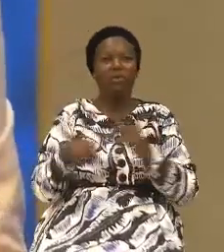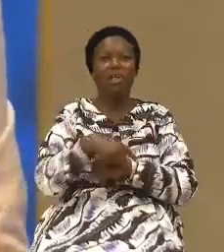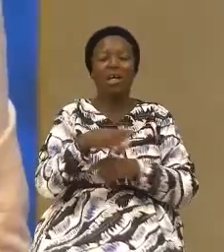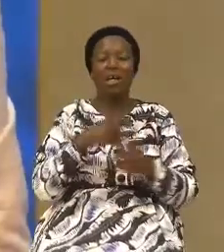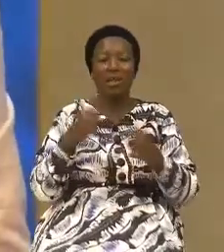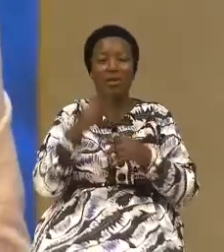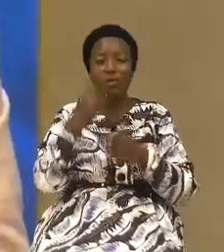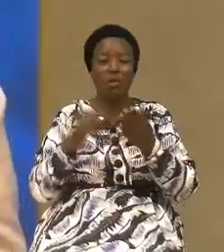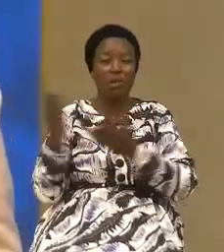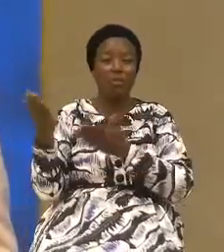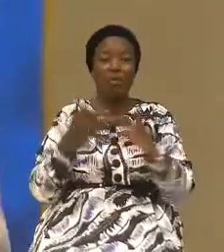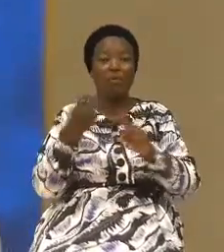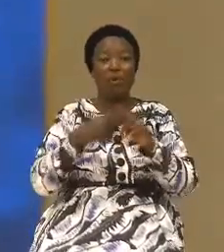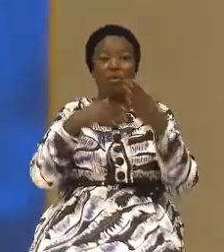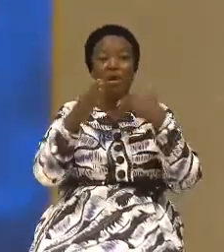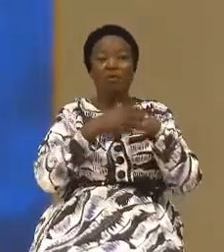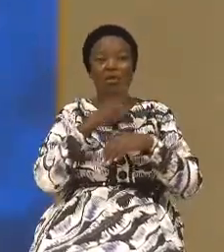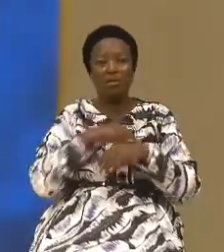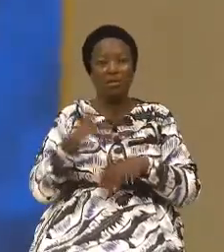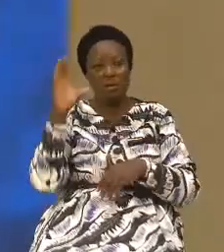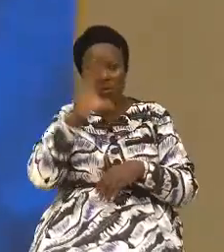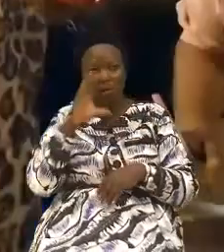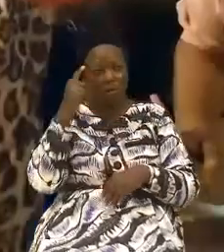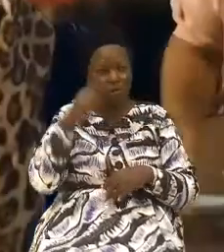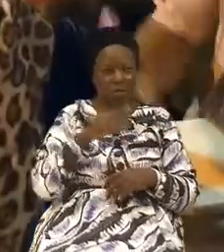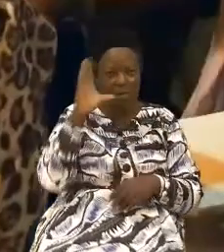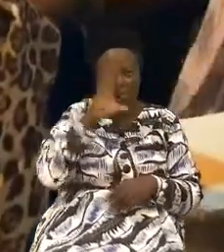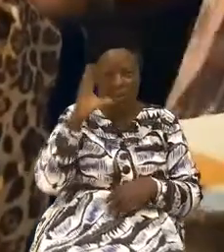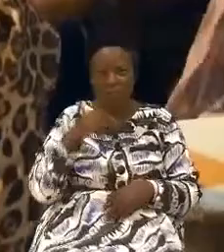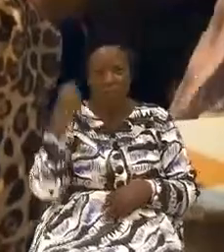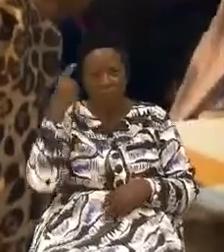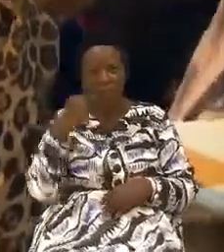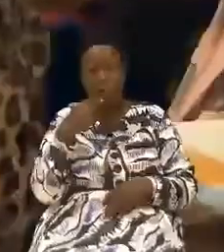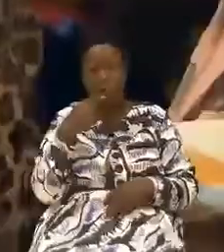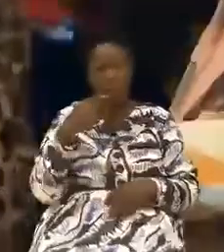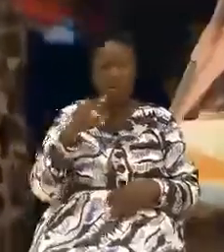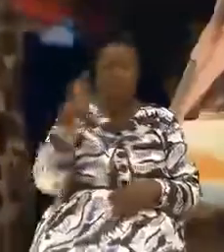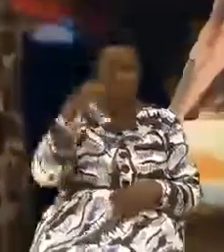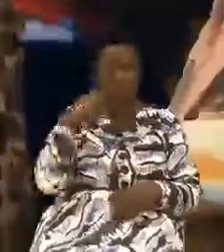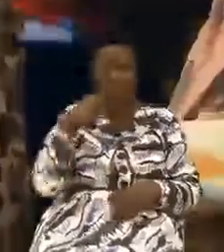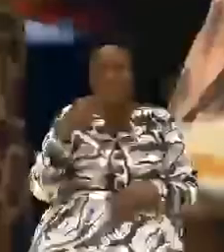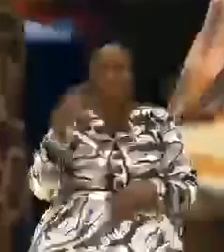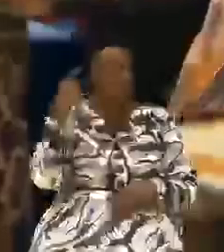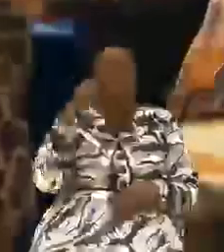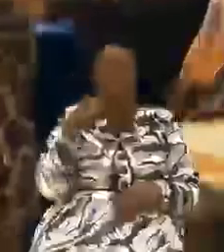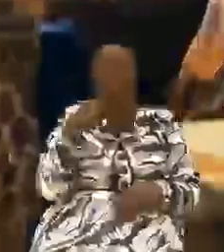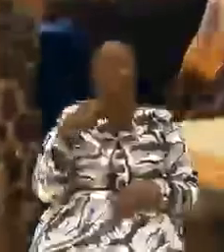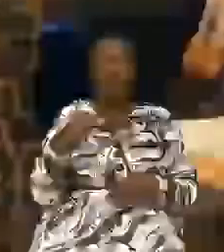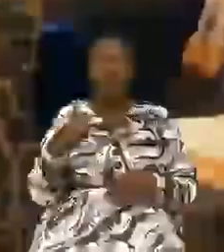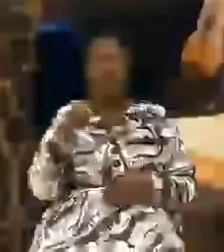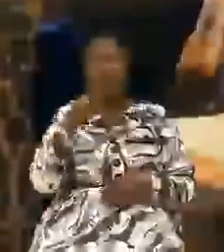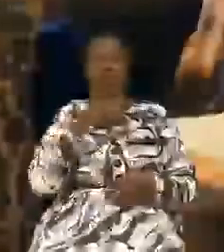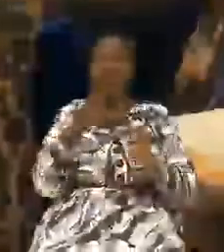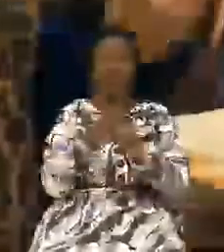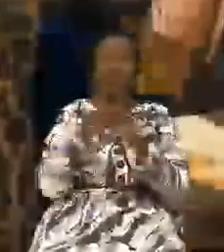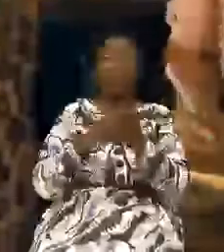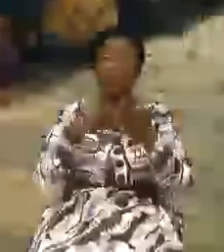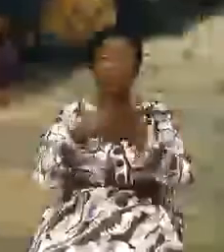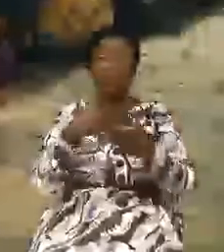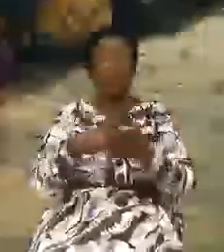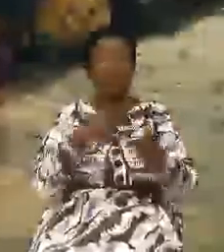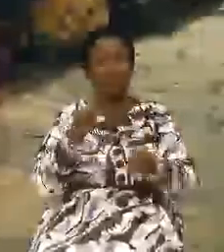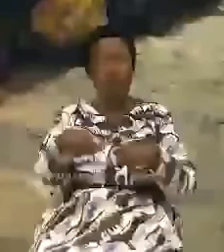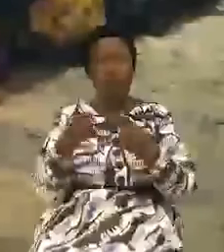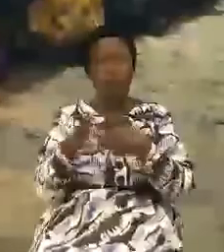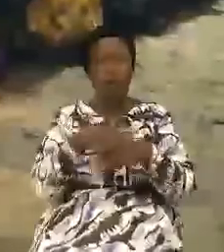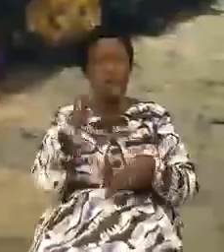from heaven, he's looking for, where is he? He's looking for, where is she? you will get it before you go.